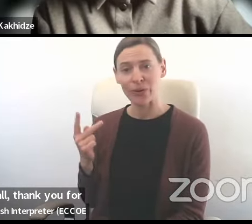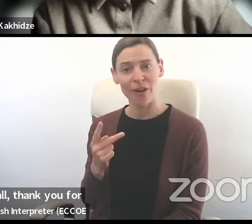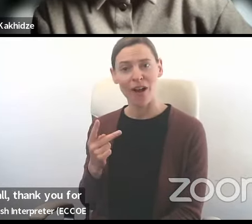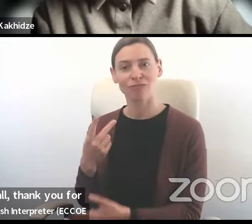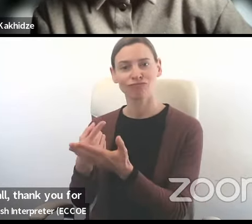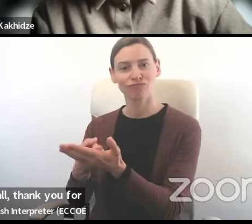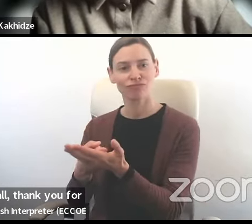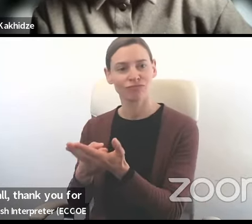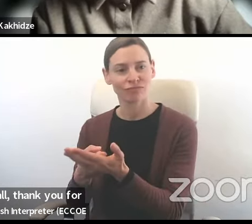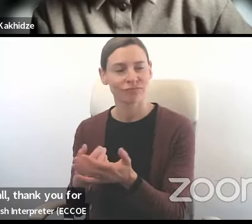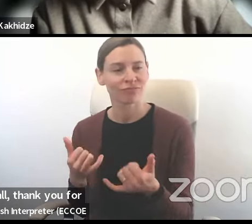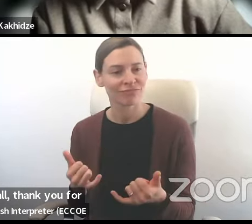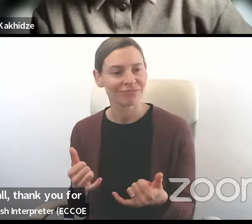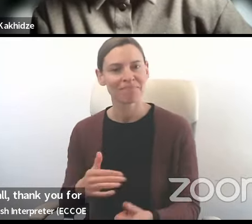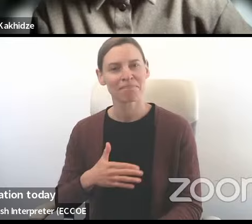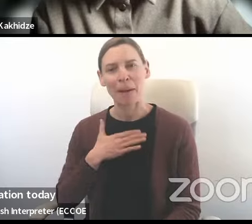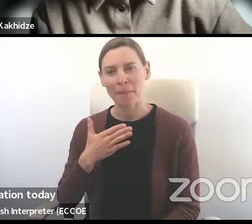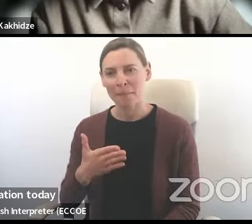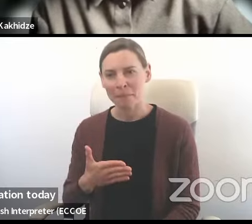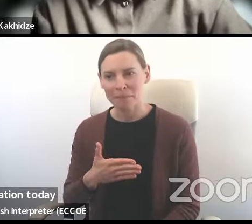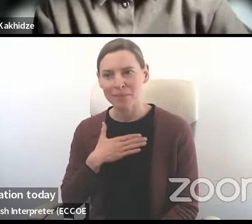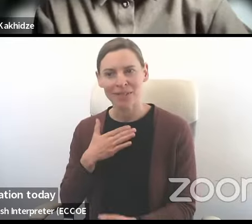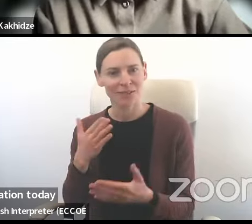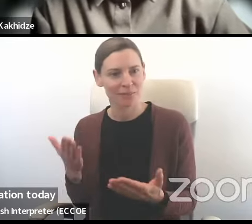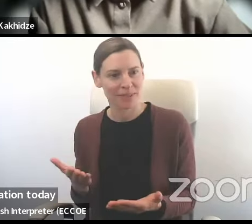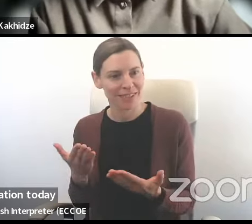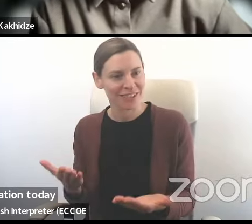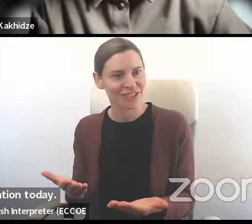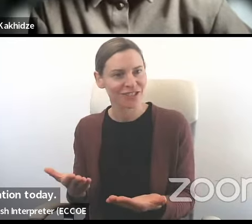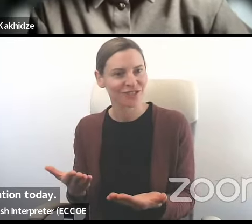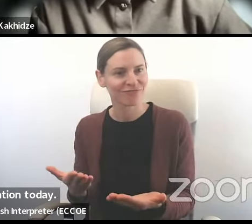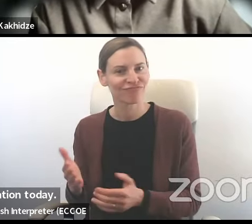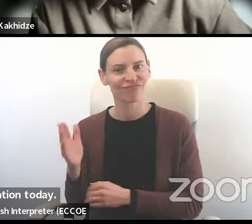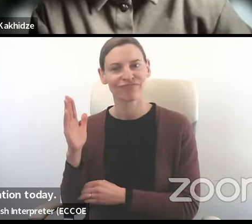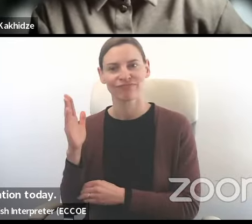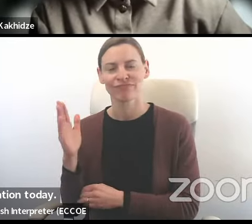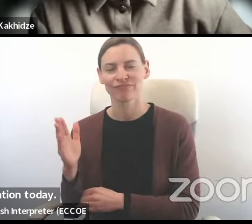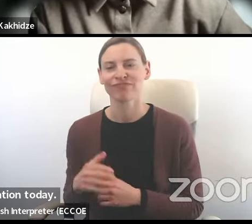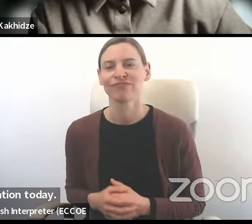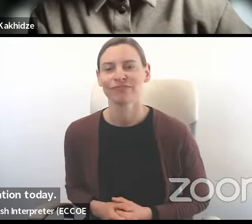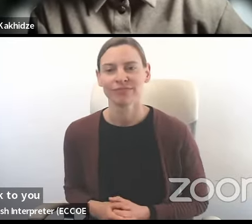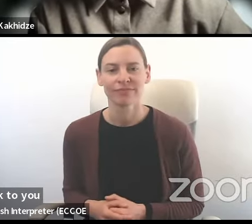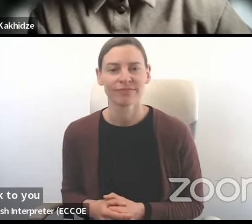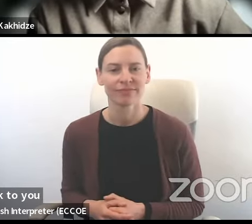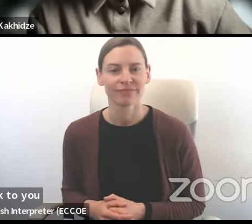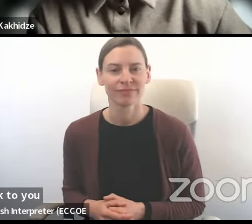conversation today. I'm really pleased to talk to you.